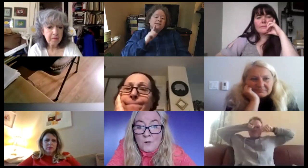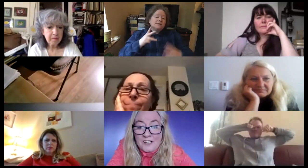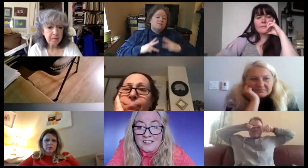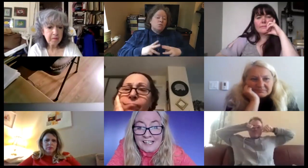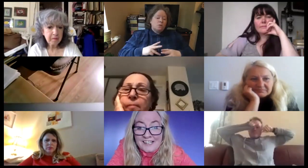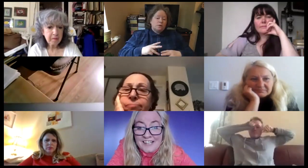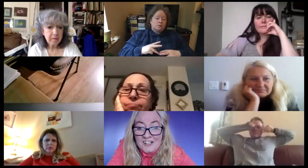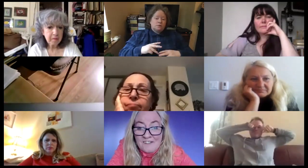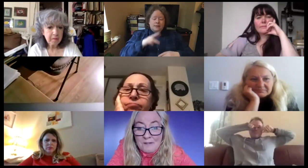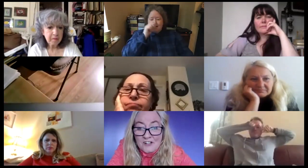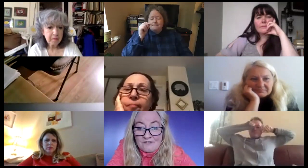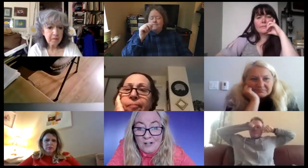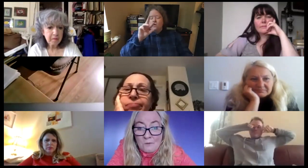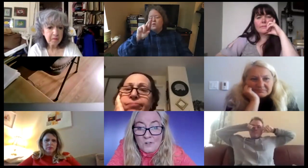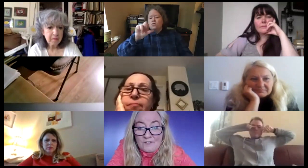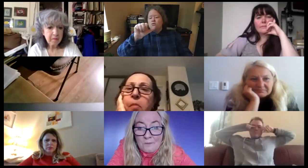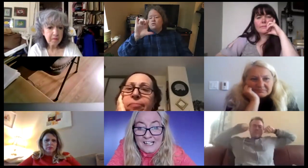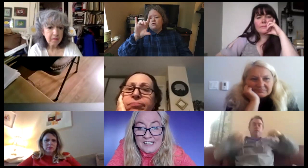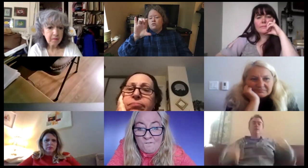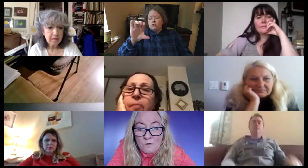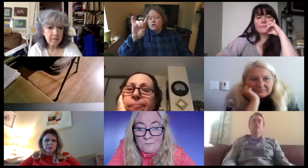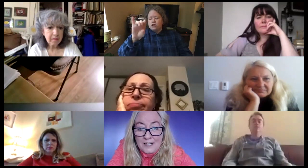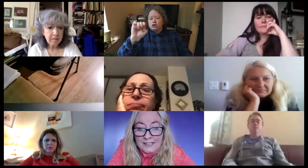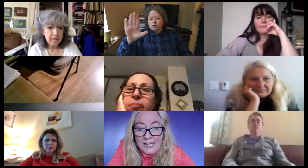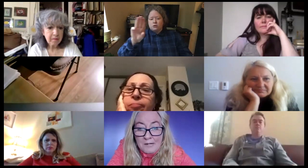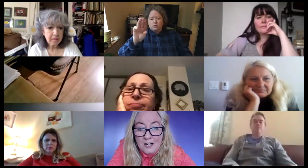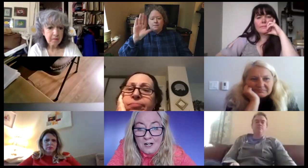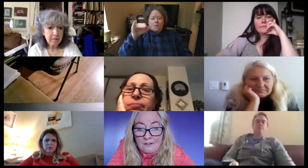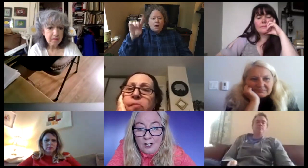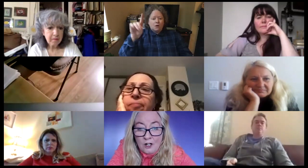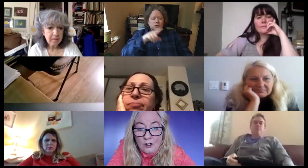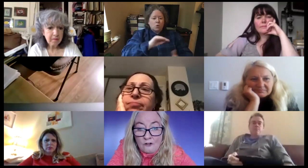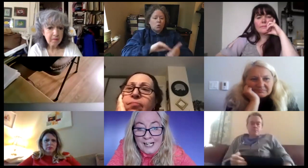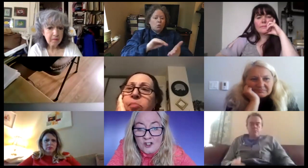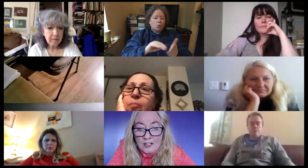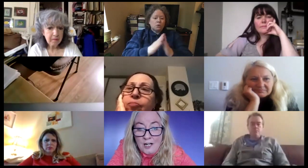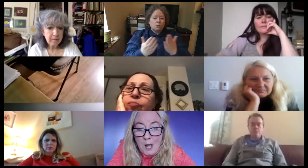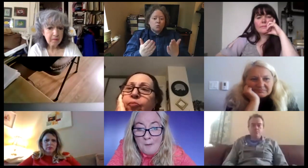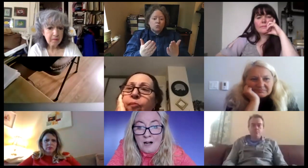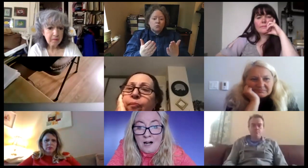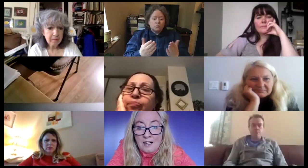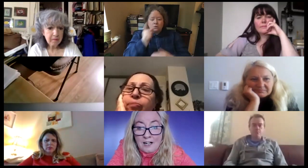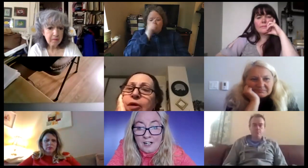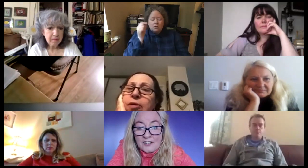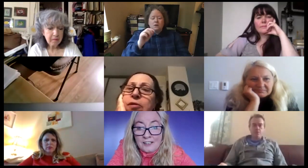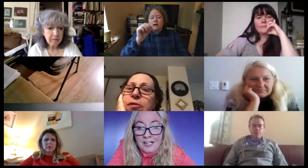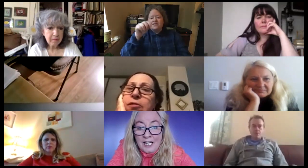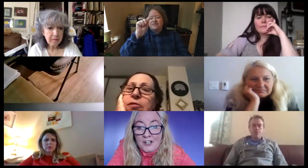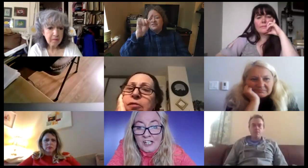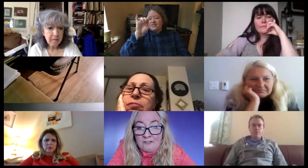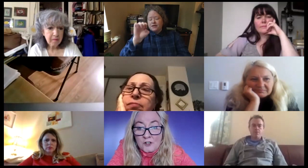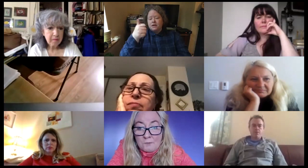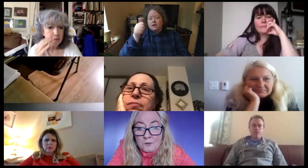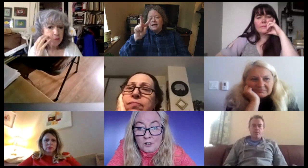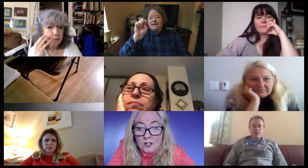So where did I get that information from? Was from a deaf woman by the name of Rachel Pollard, and